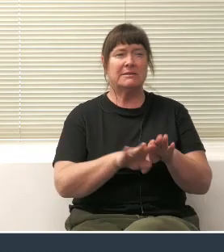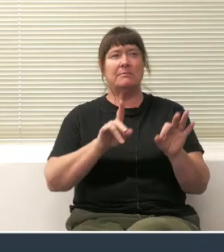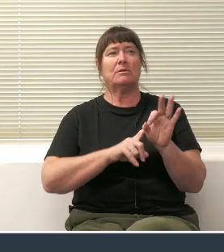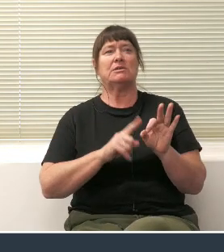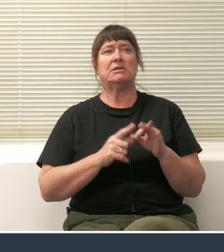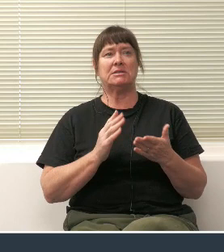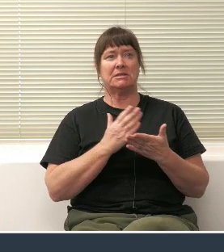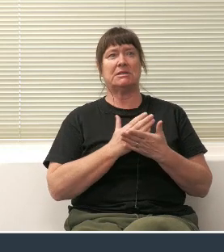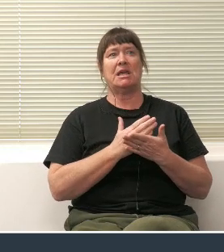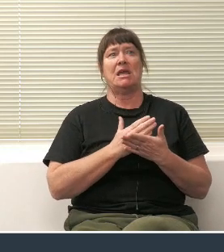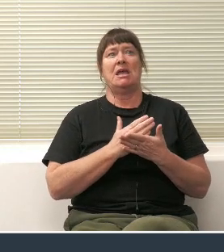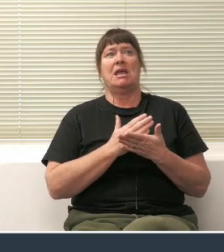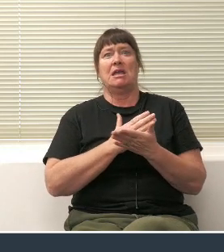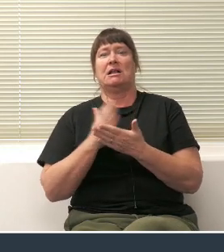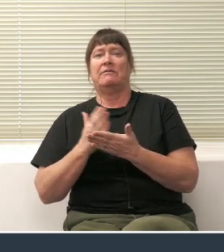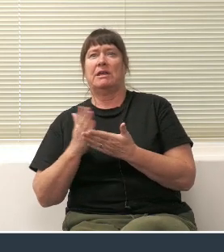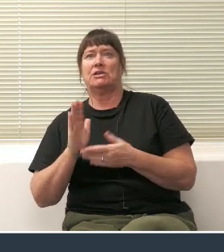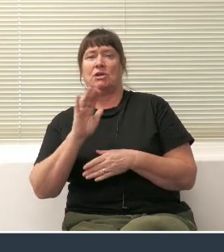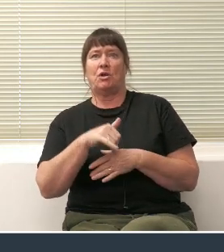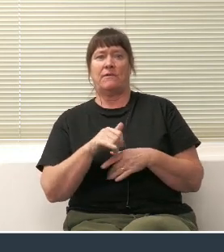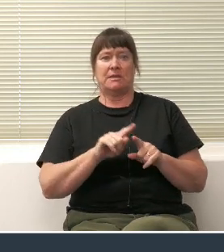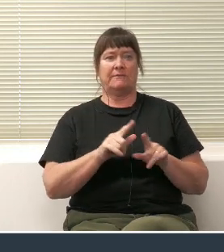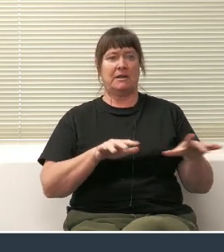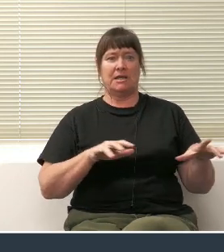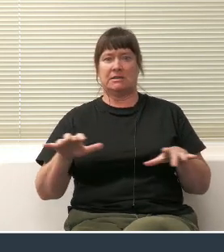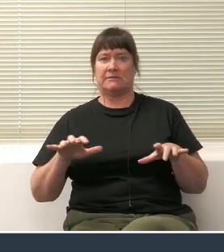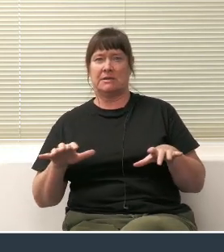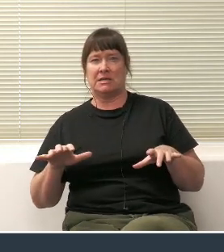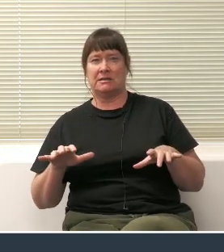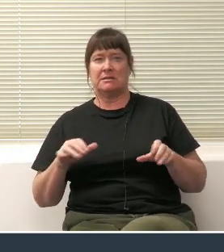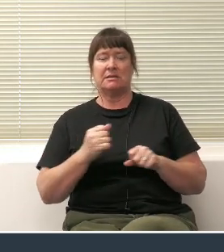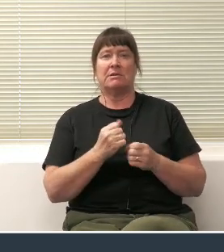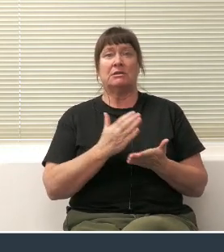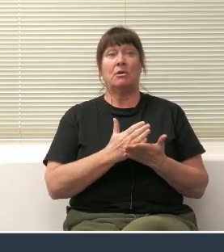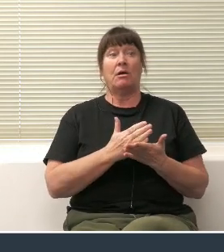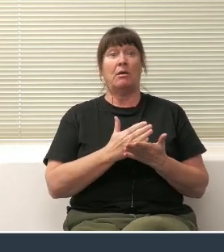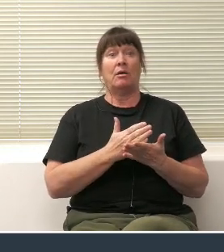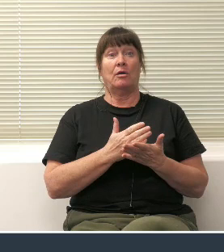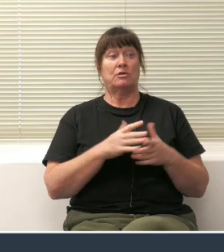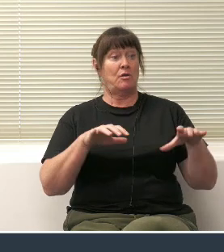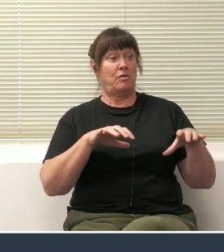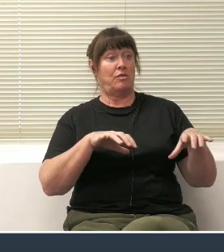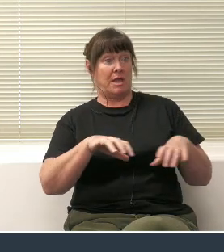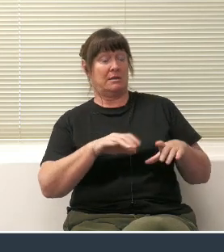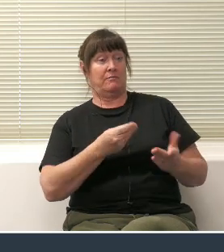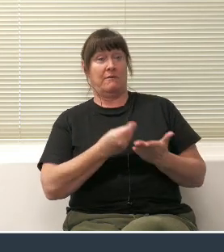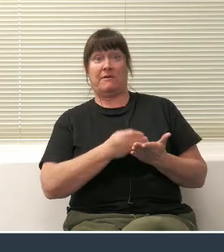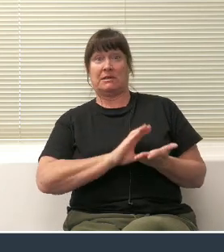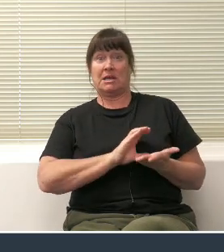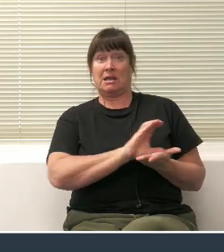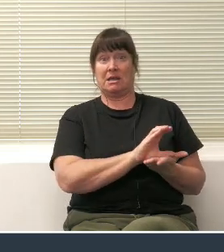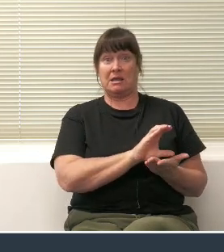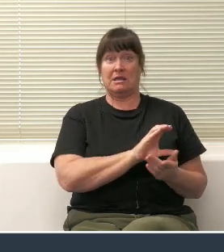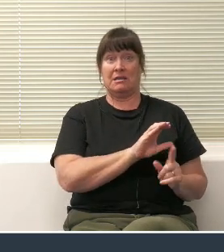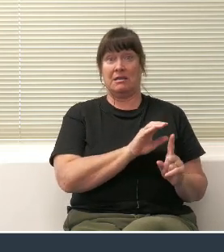the CEDM activities to be sure that the activity that we're funding